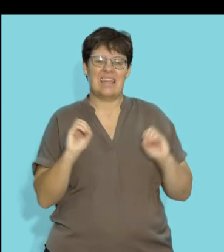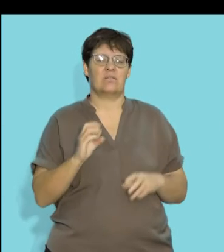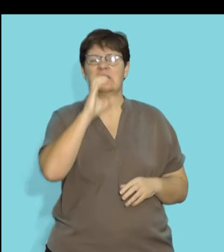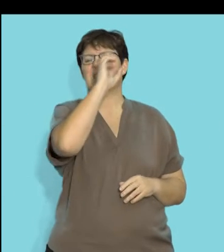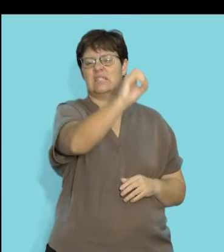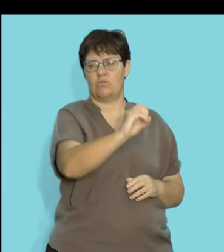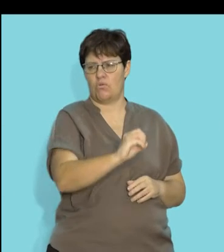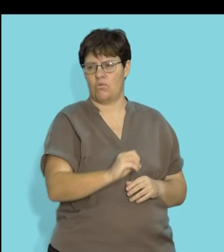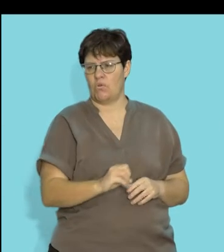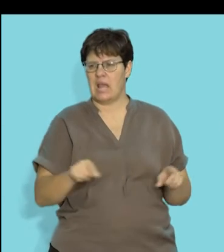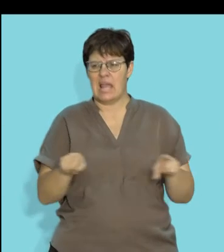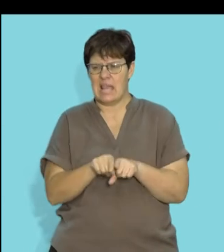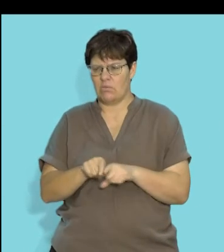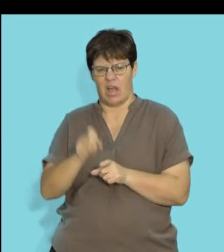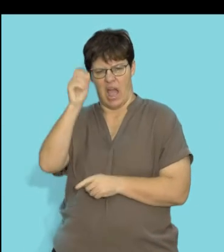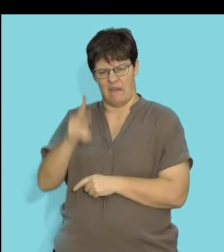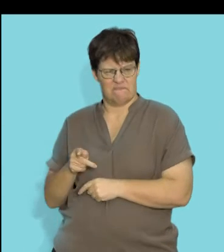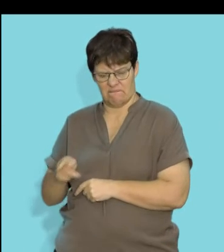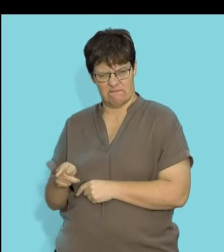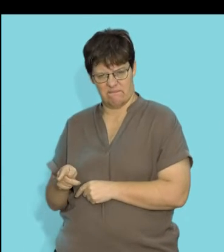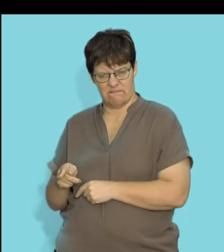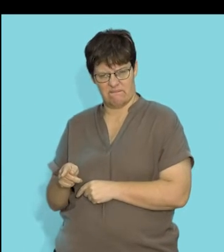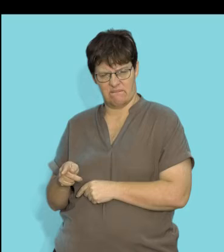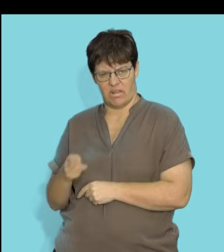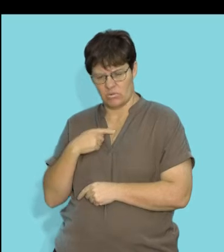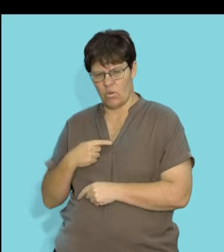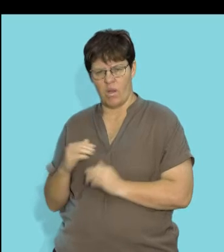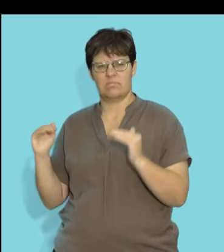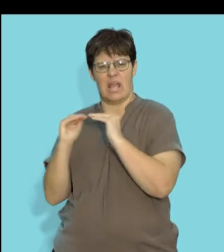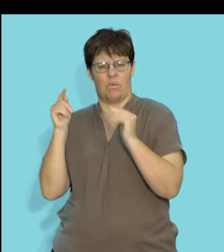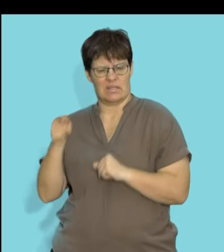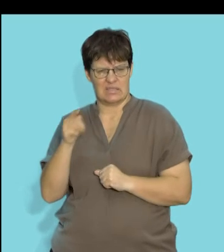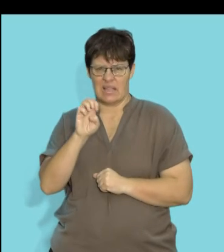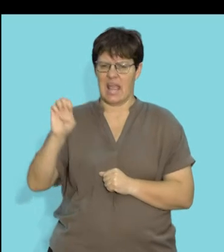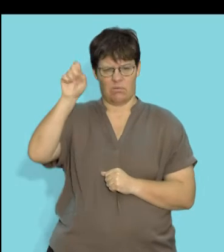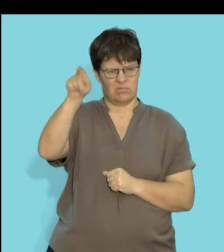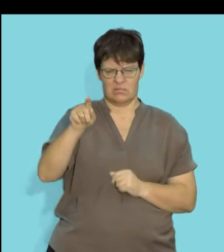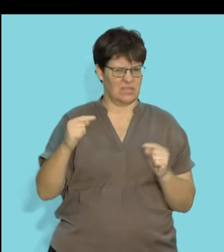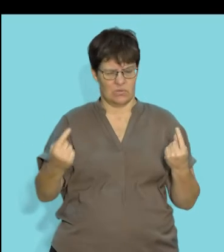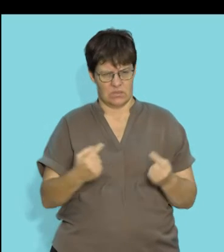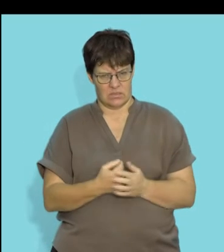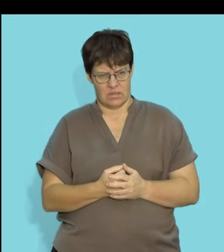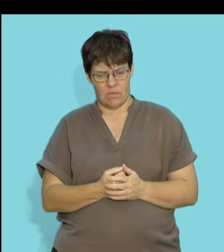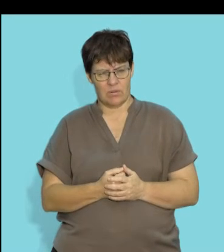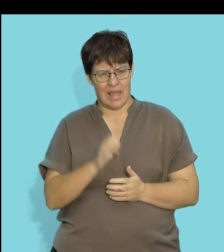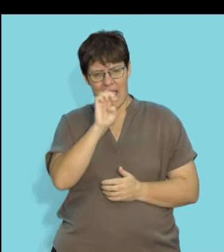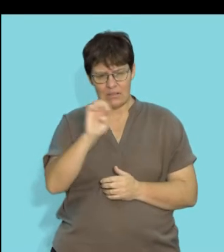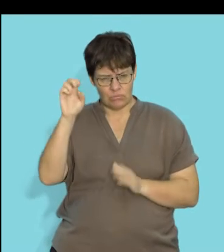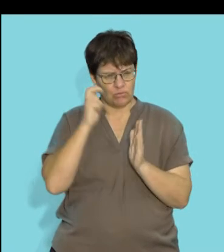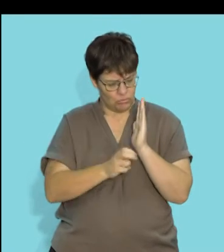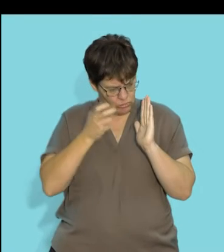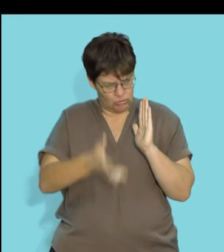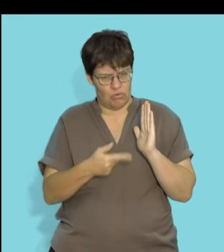you can write 0 as a base of a half so that you can equate the exponents, because that's what the rule